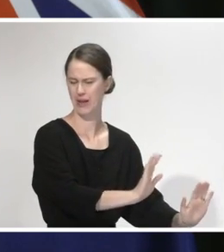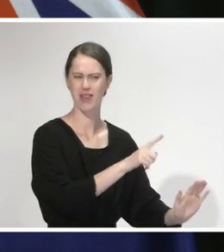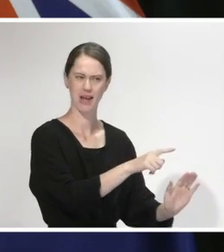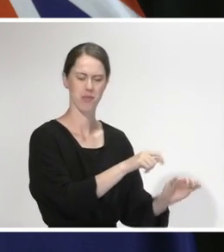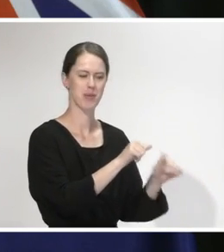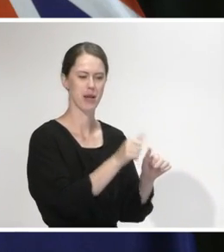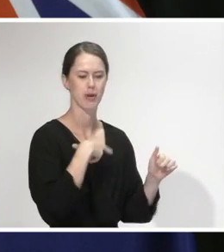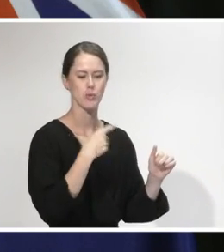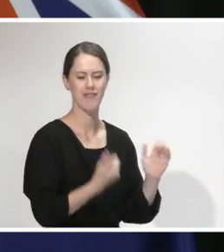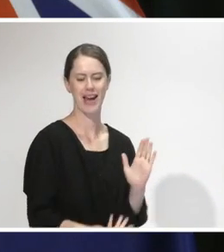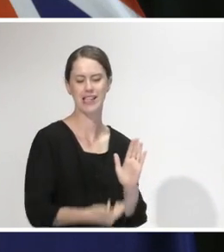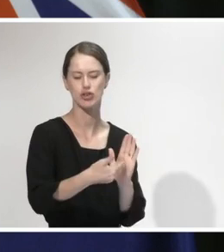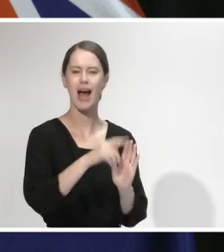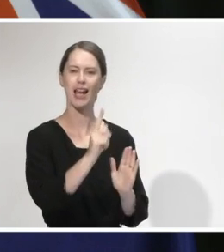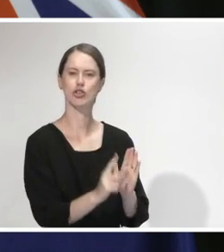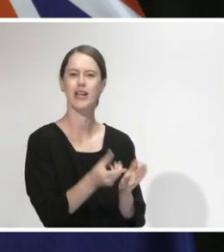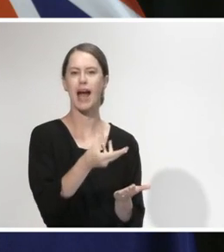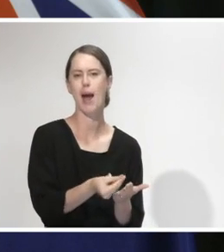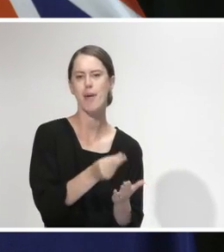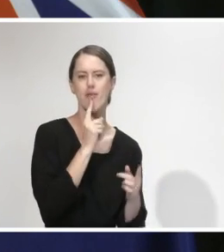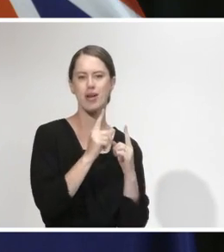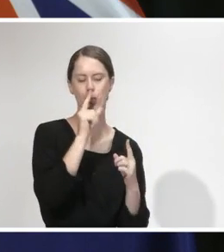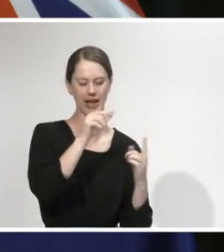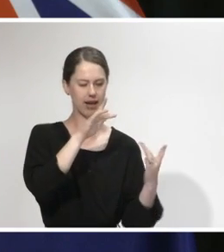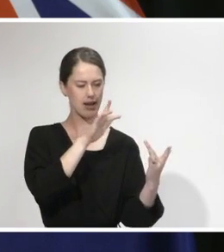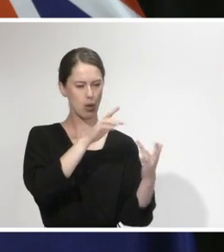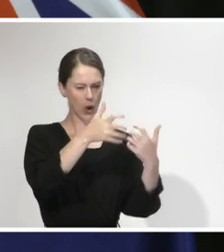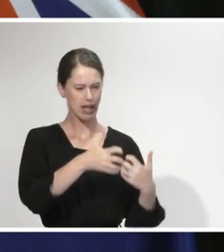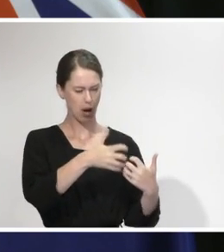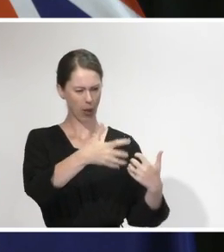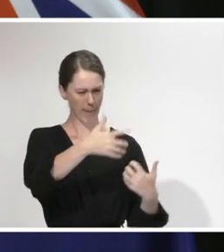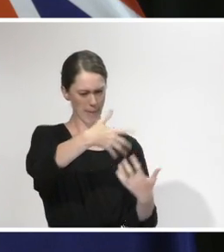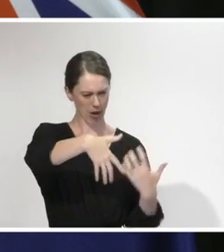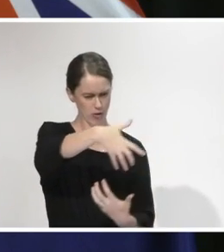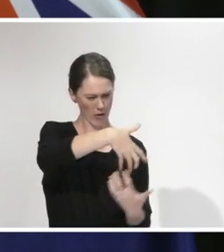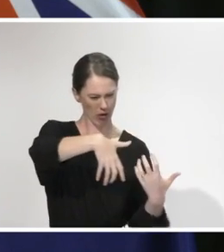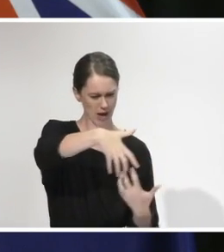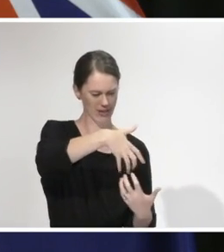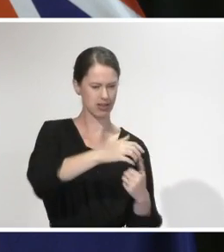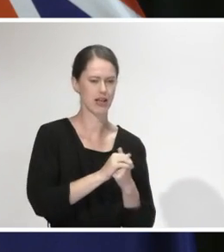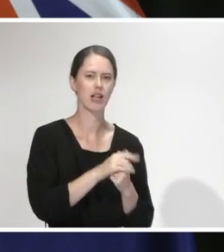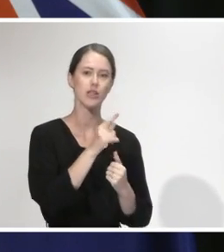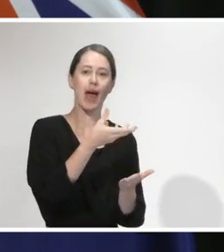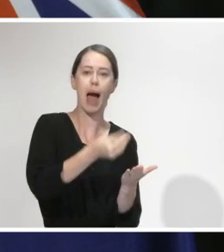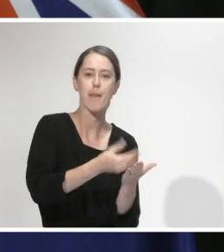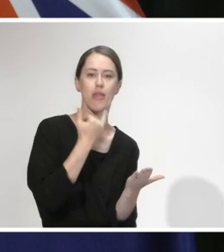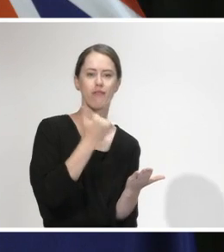that electronic and be able to link it to NHI. The Bluetooth and other apps will be